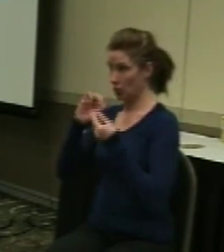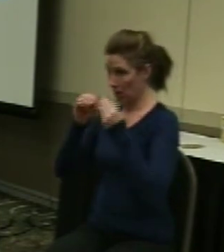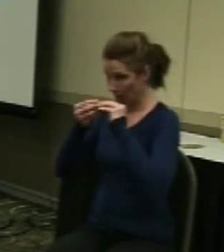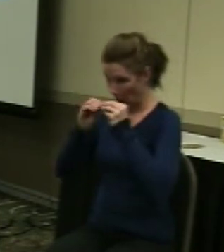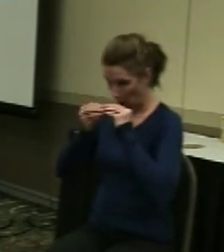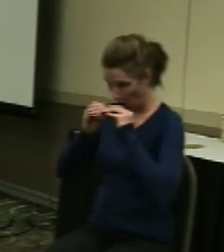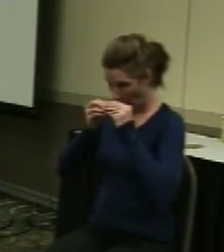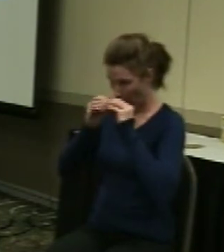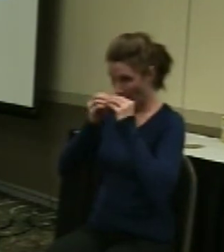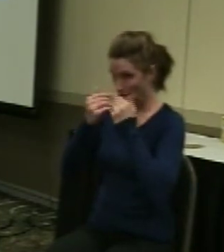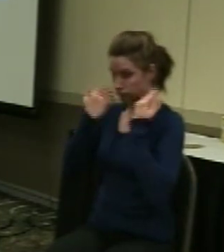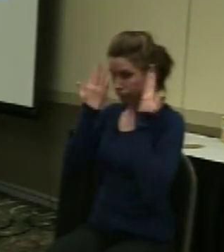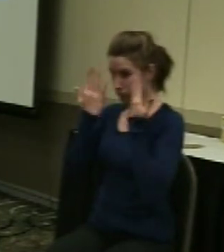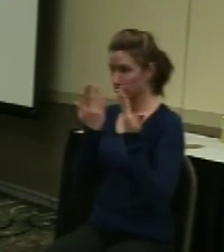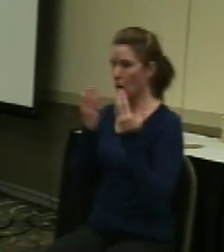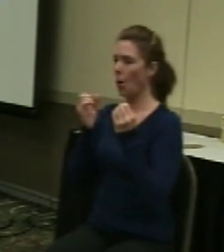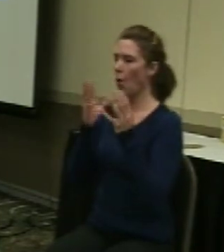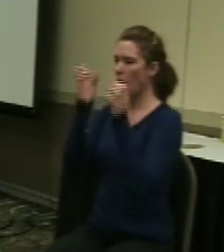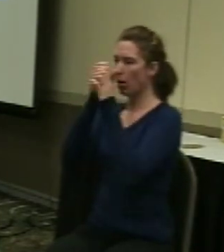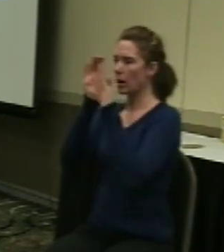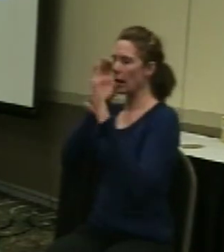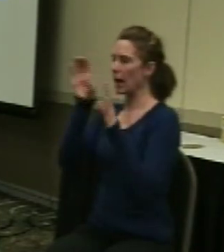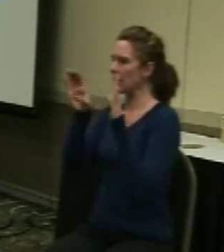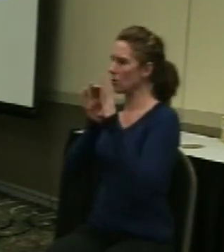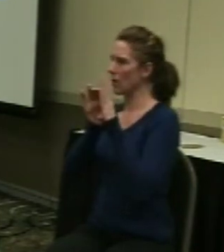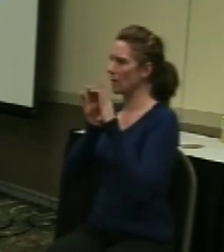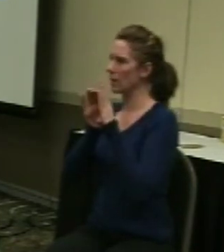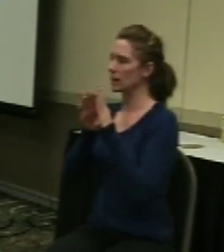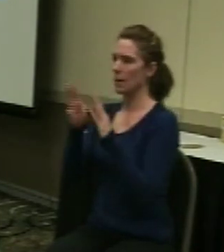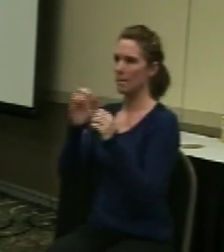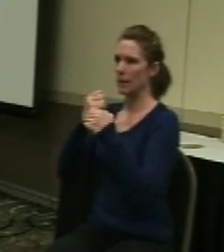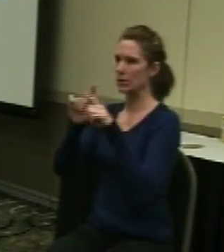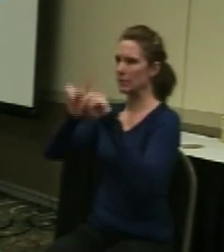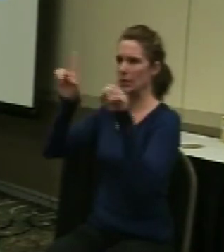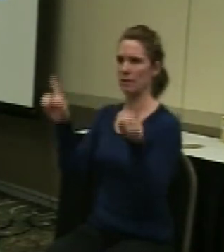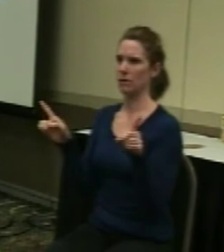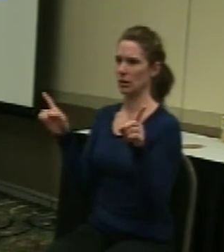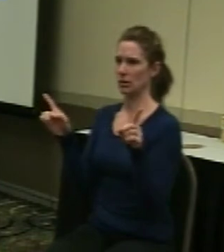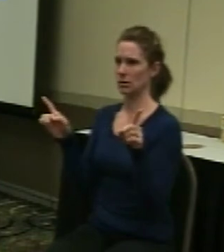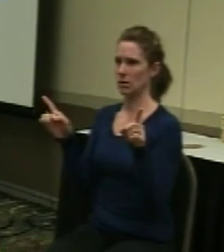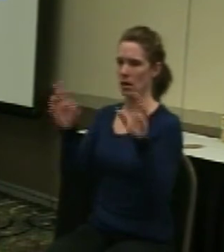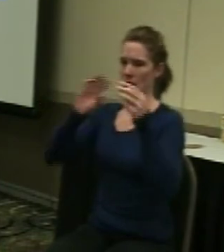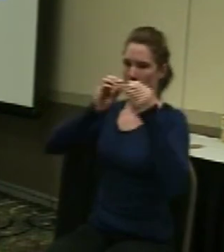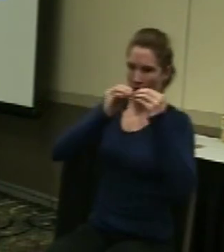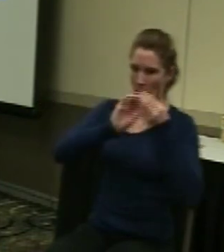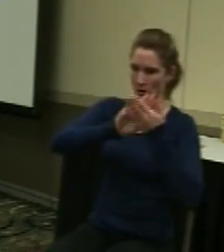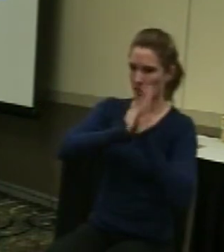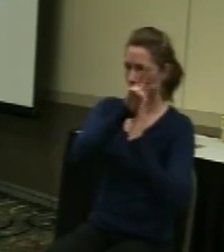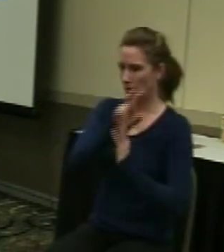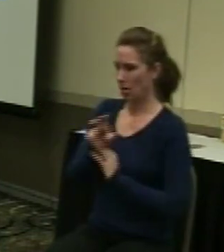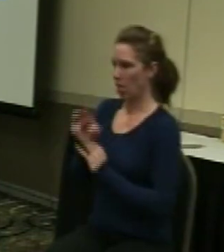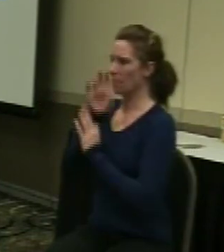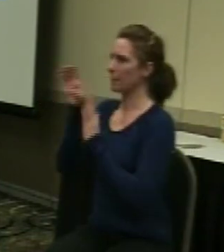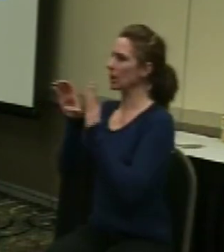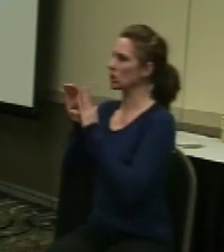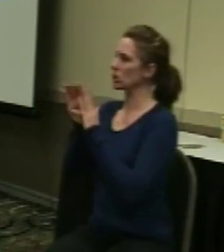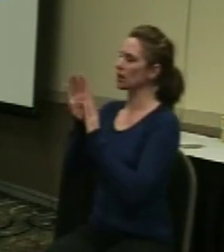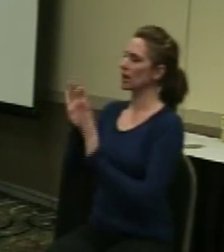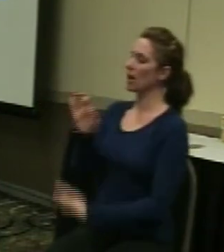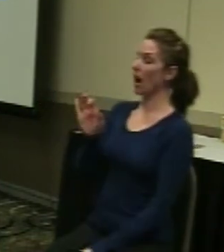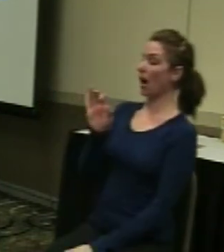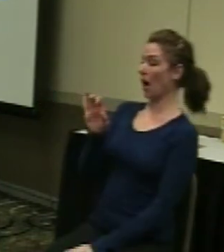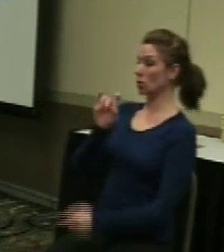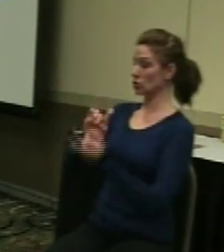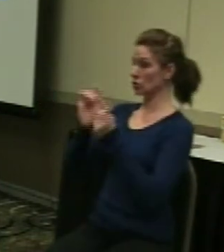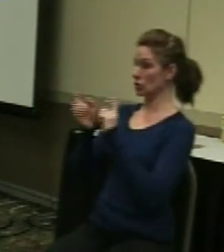looking at it as a graphic display makes such a difference, doesn't it? You know, you can see that there's a change here much